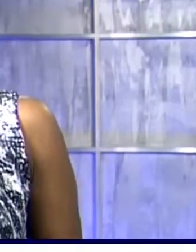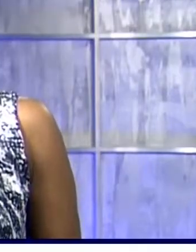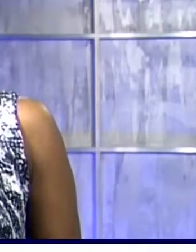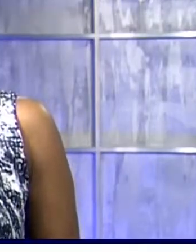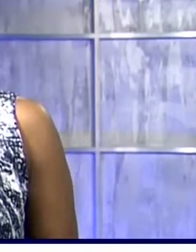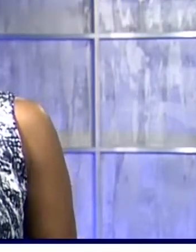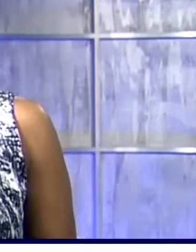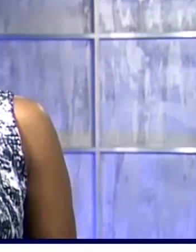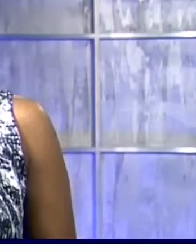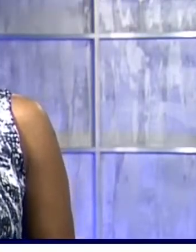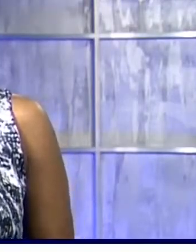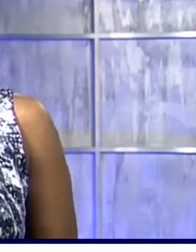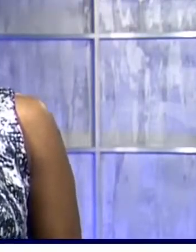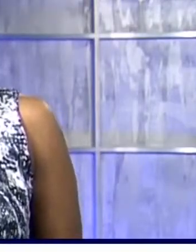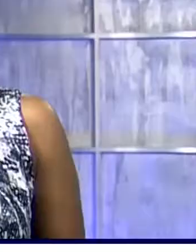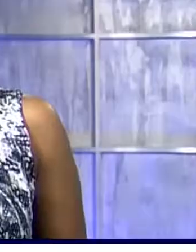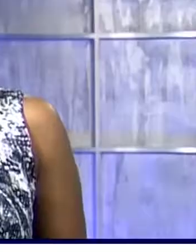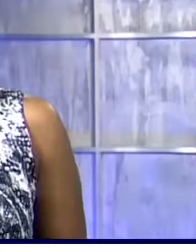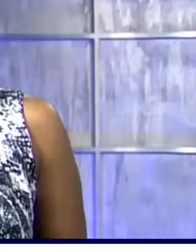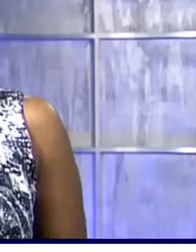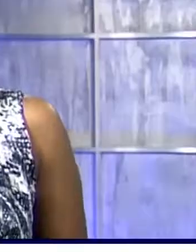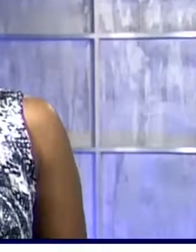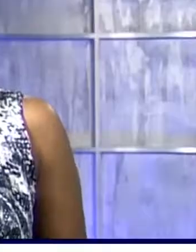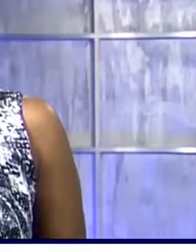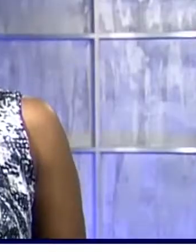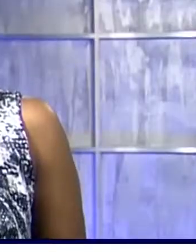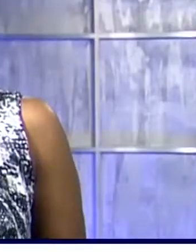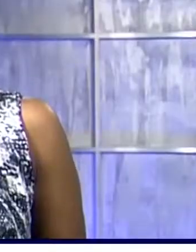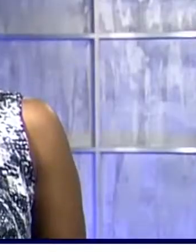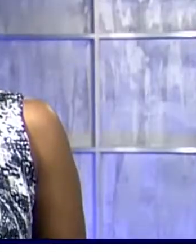Brianna Williams tests positive for a banned drug.